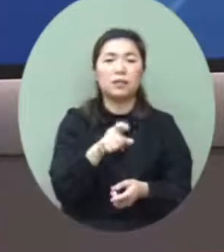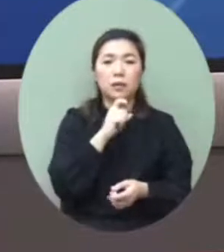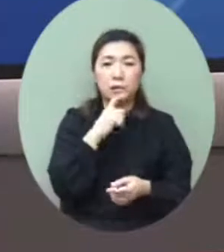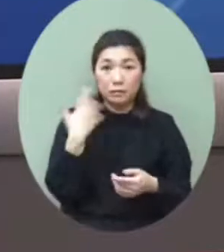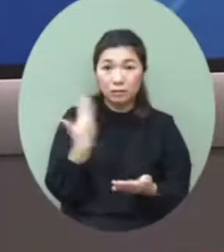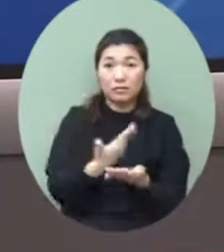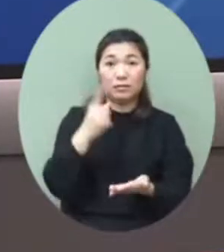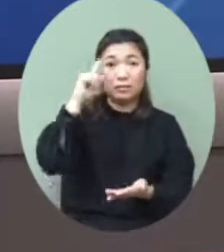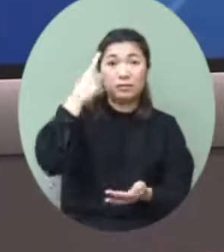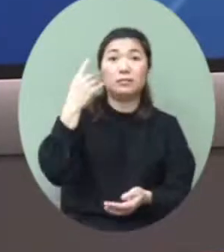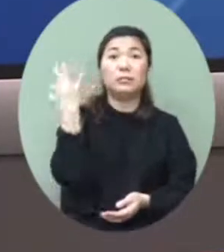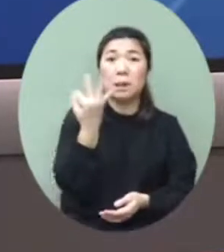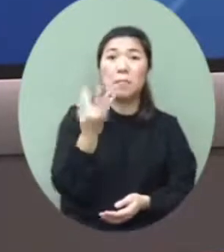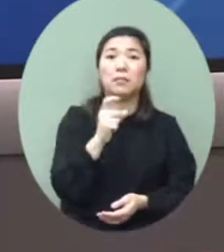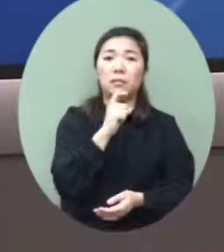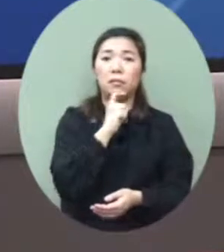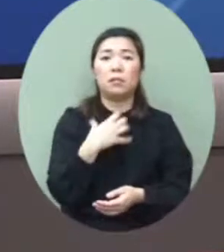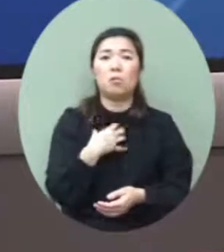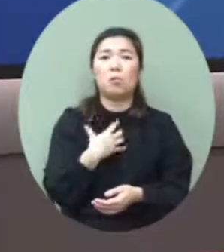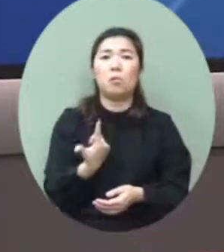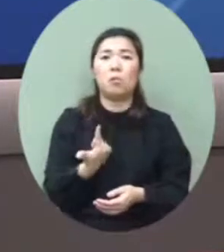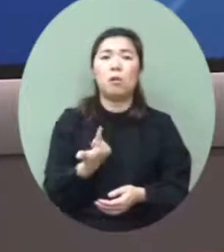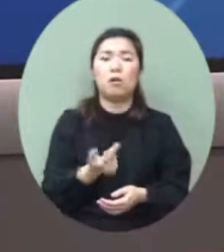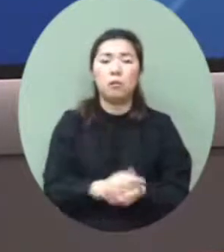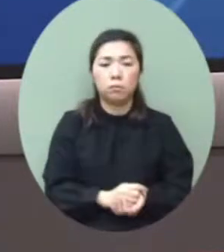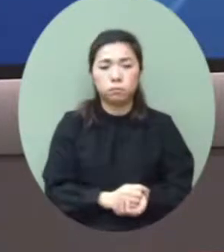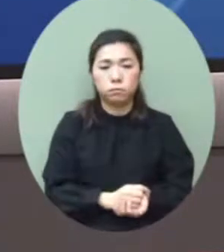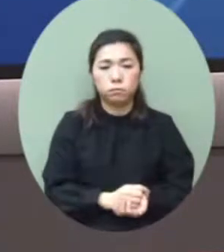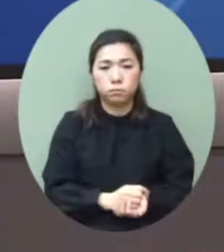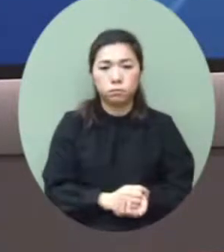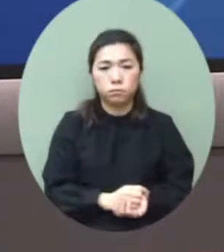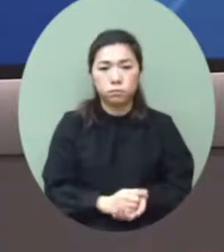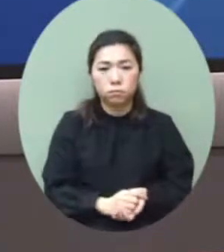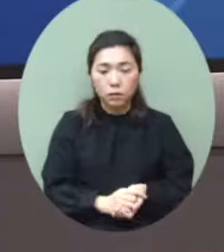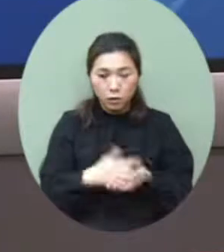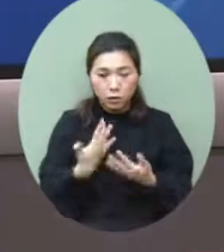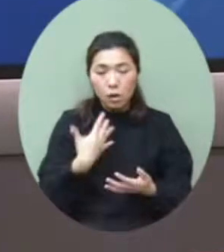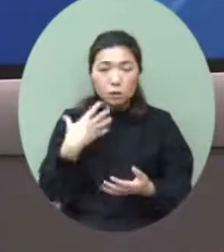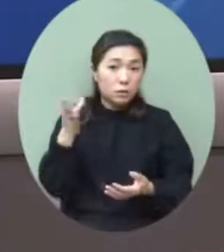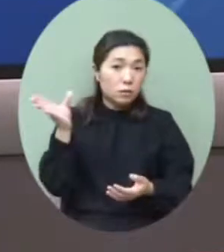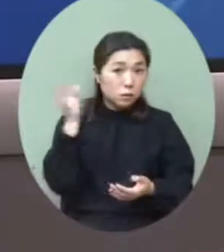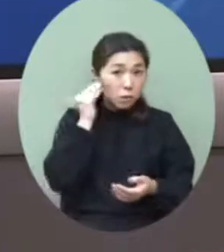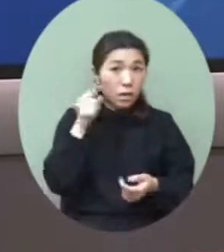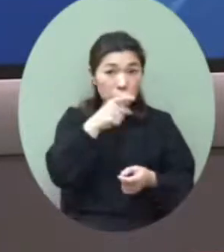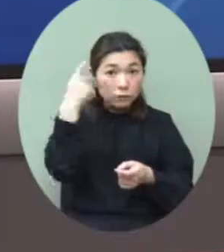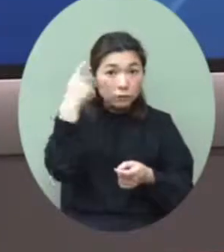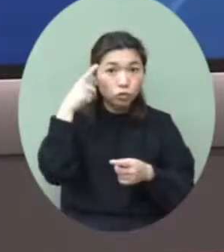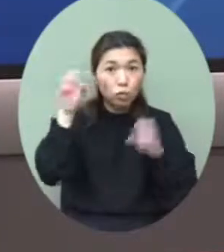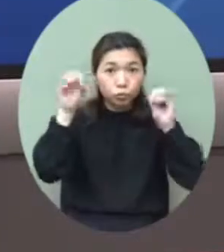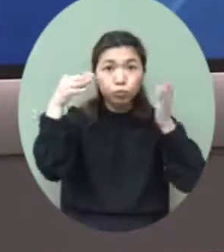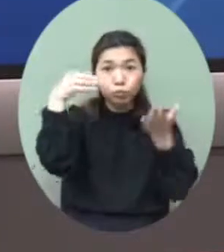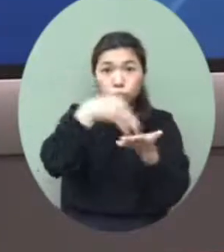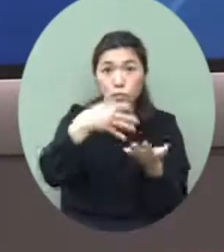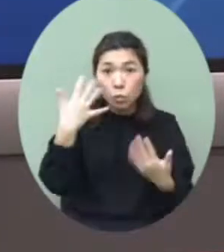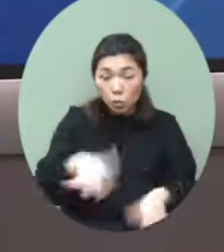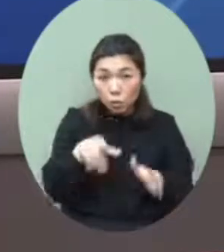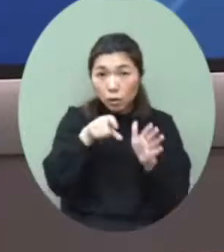the virus remains active in the community since we still have almost 30,000 cases per day.